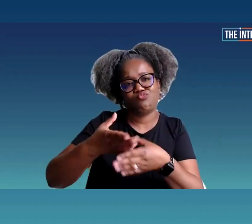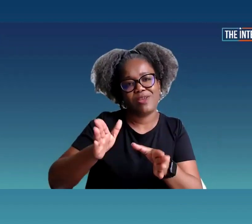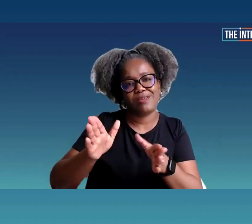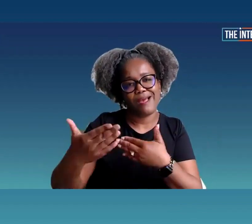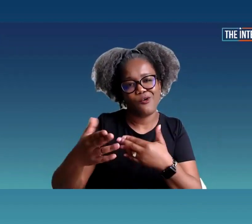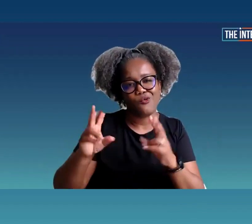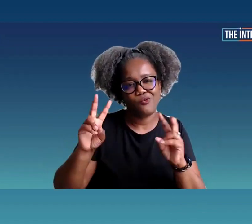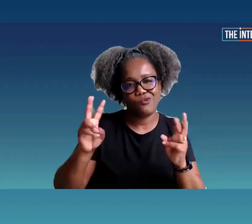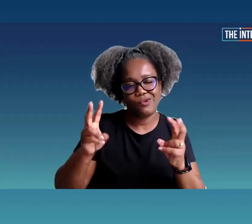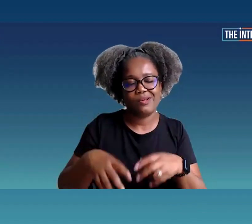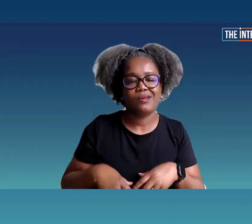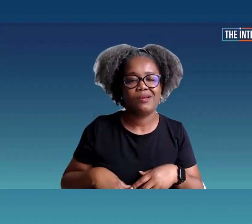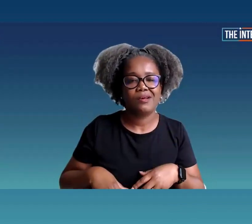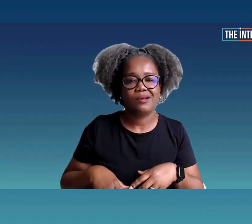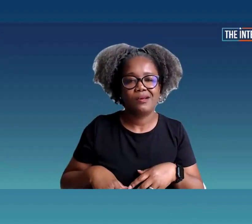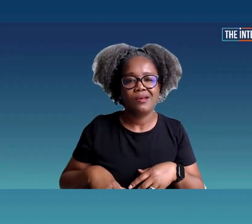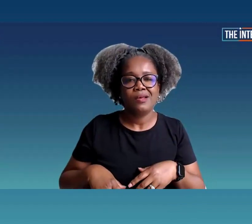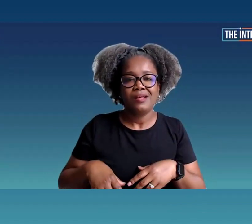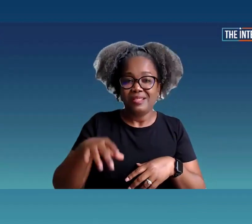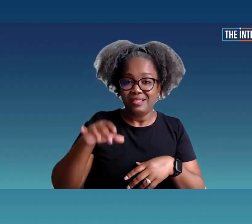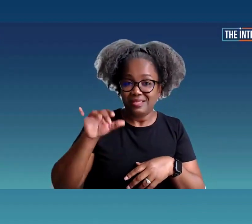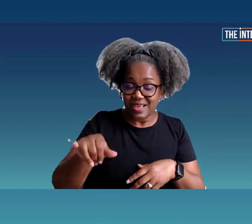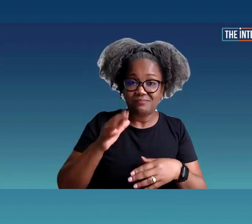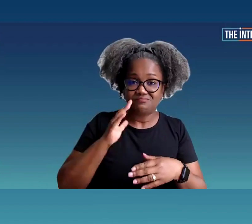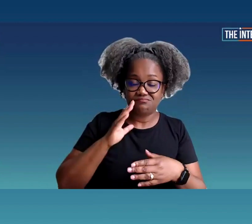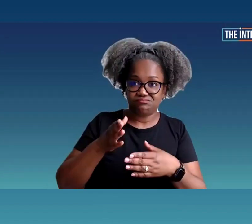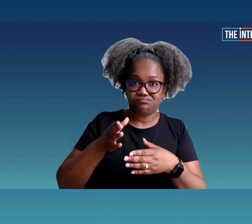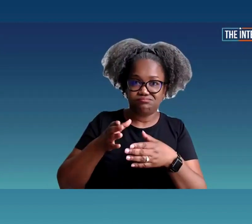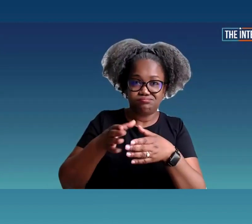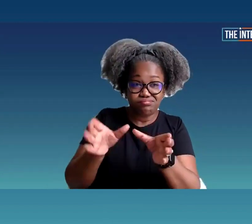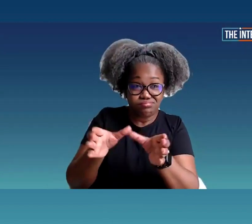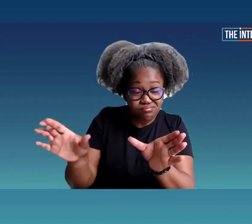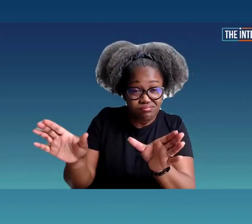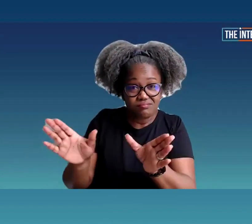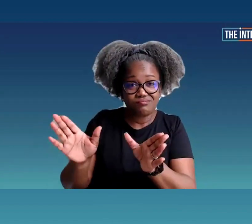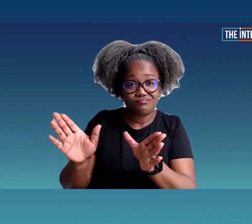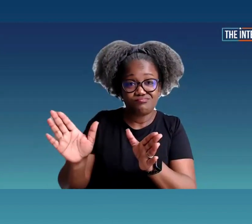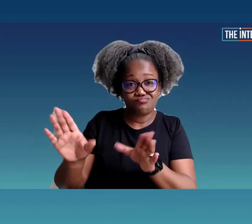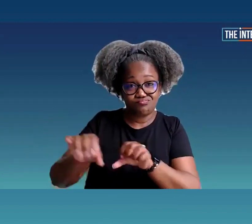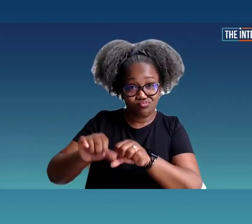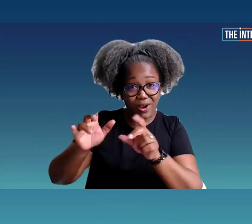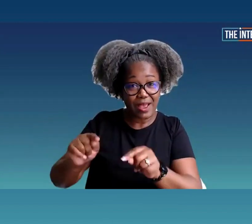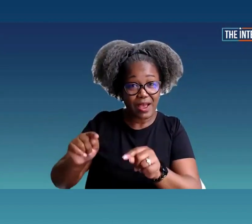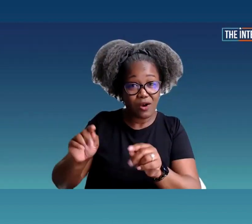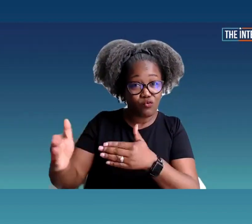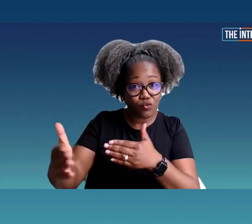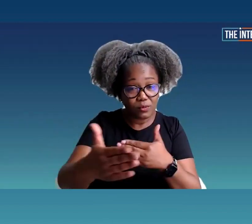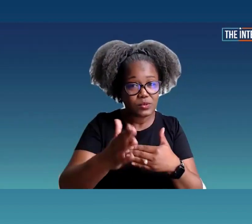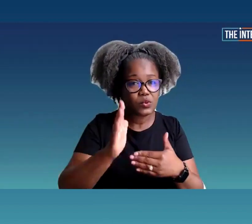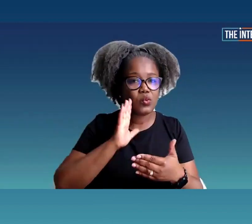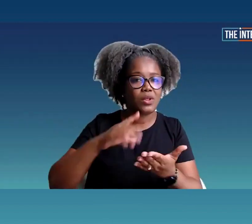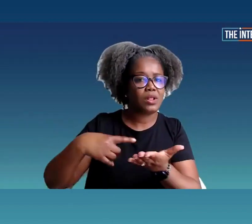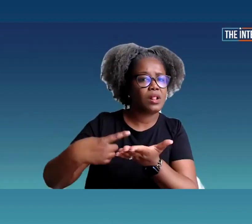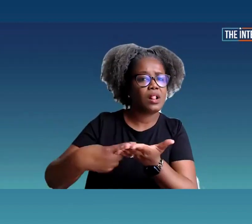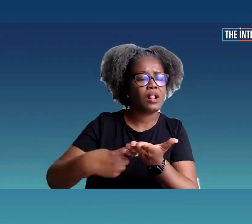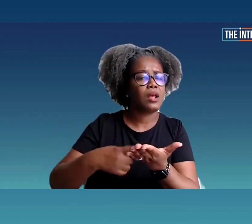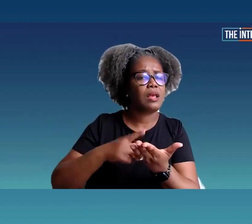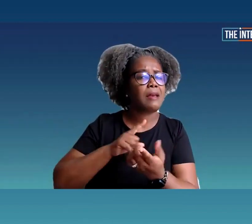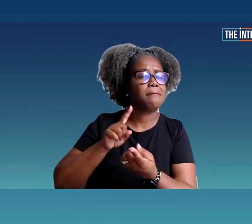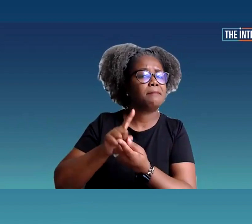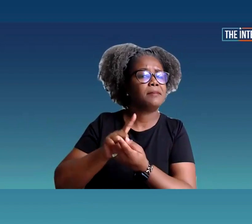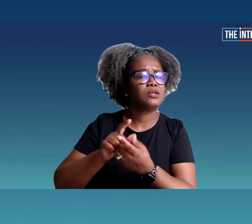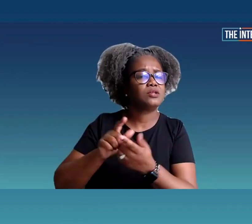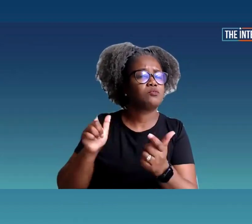This is where you'll get a chance to meet other people who are doing this work as well. Now, if you plan to stay for